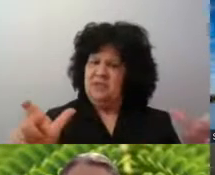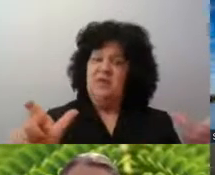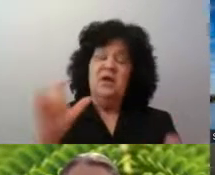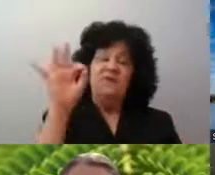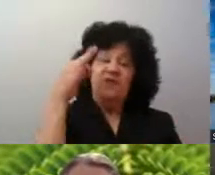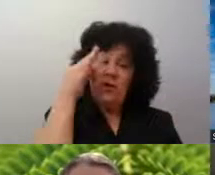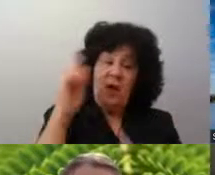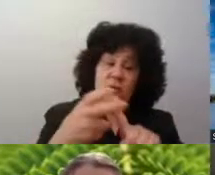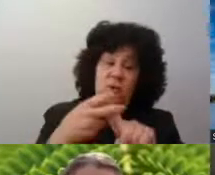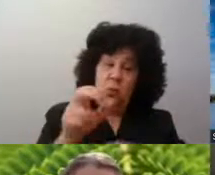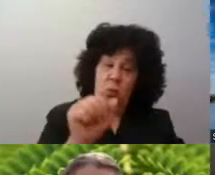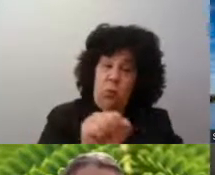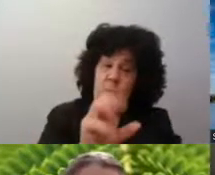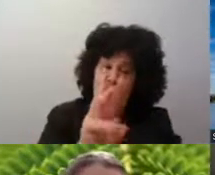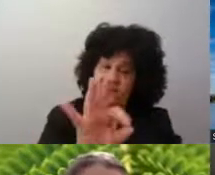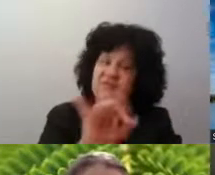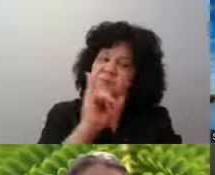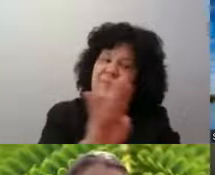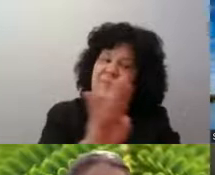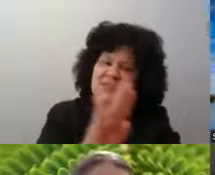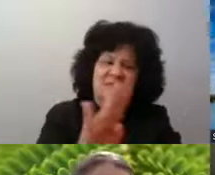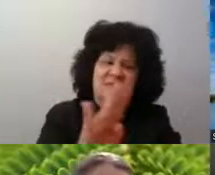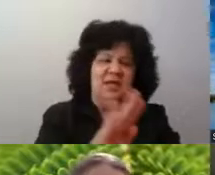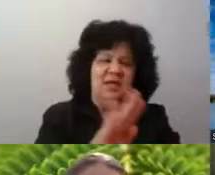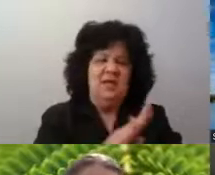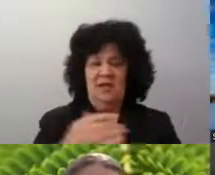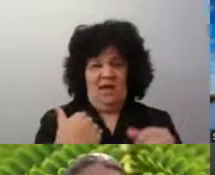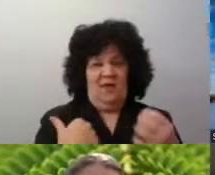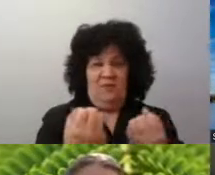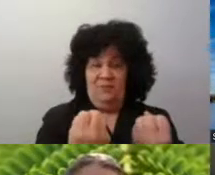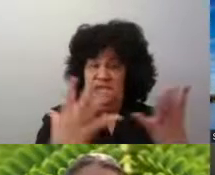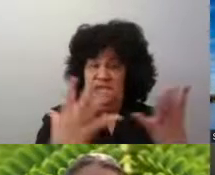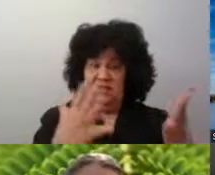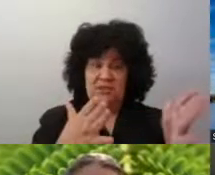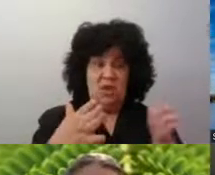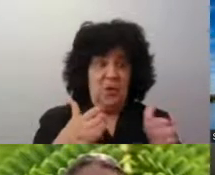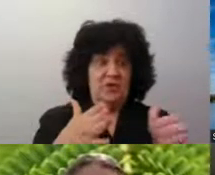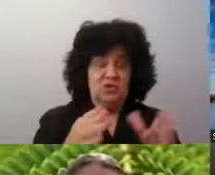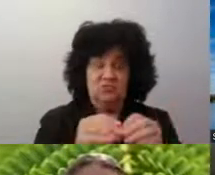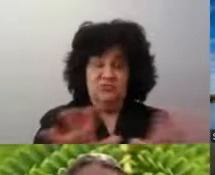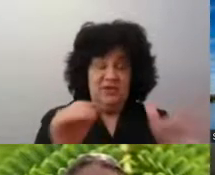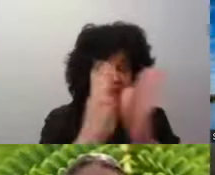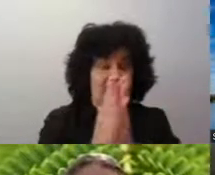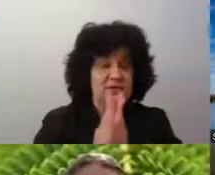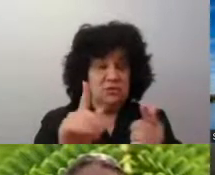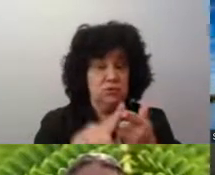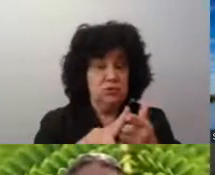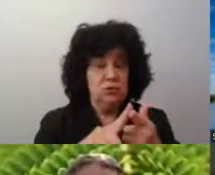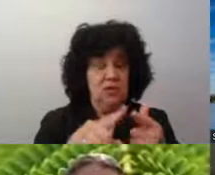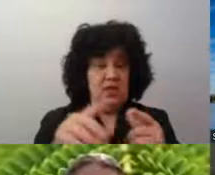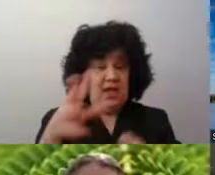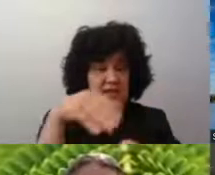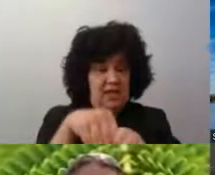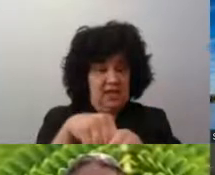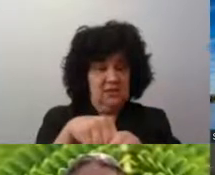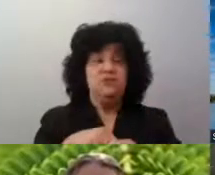acquisition workforce is busy. They're pulled in many, many directions. And asking them to engage in sustainable procurement entails a